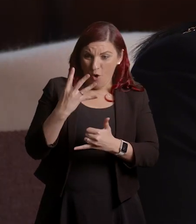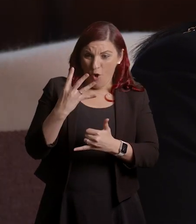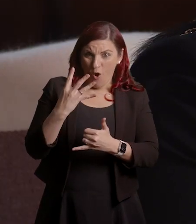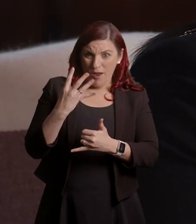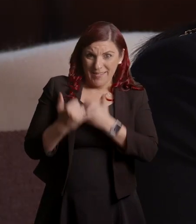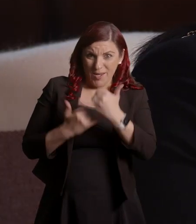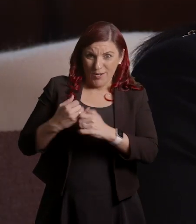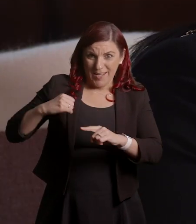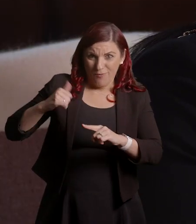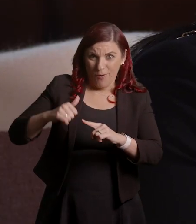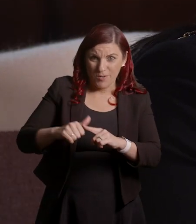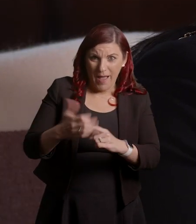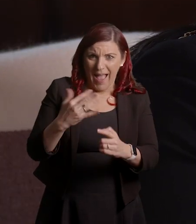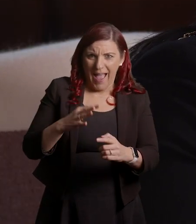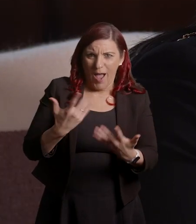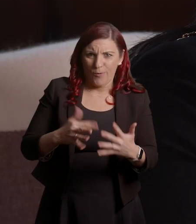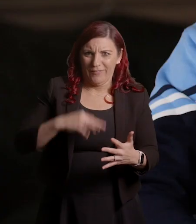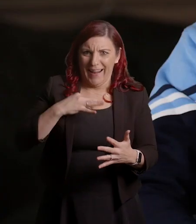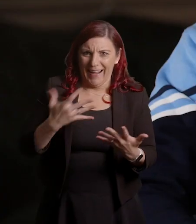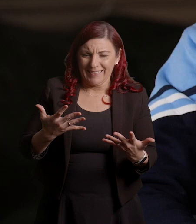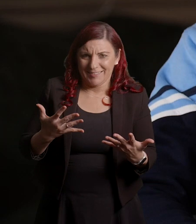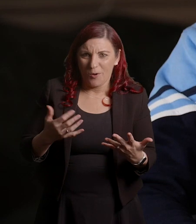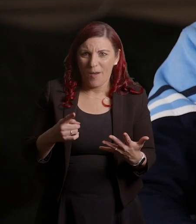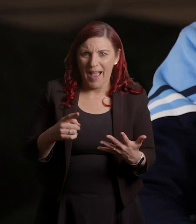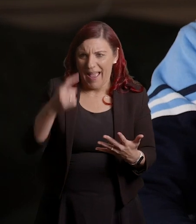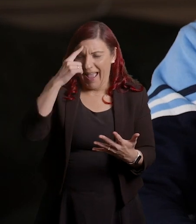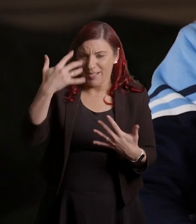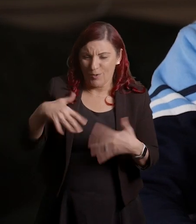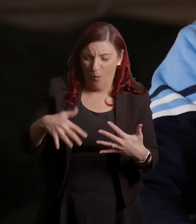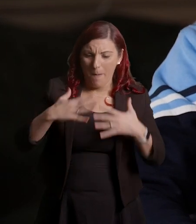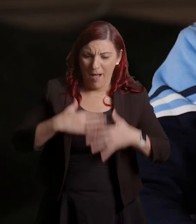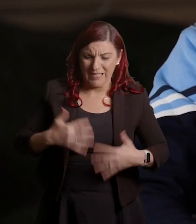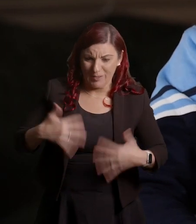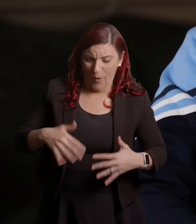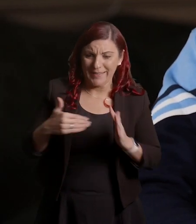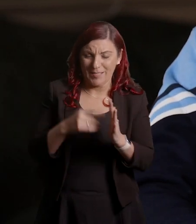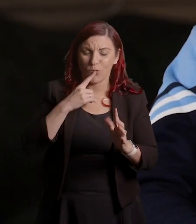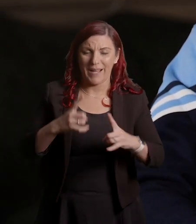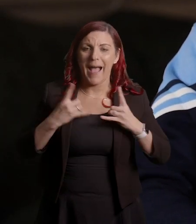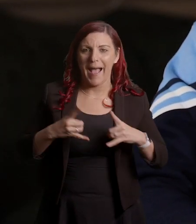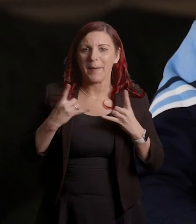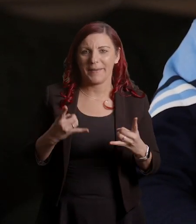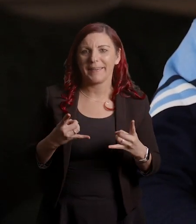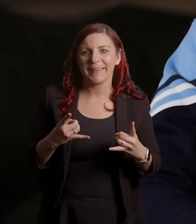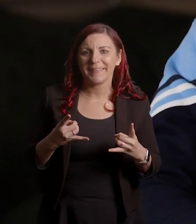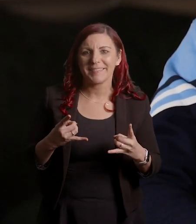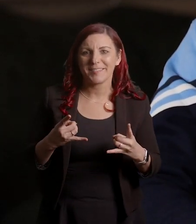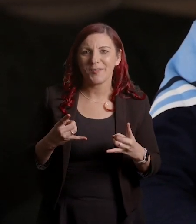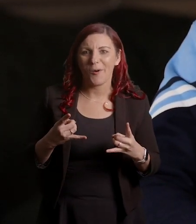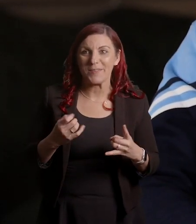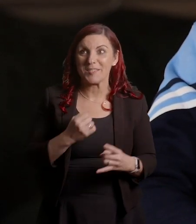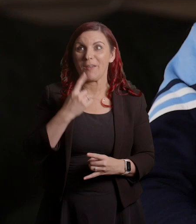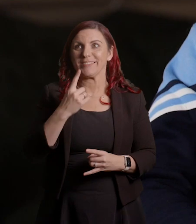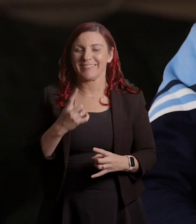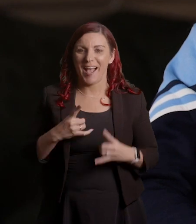So tell me how you're feeling, apart from head sore. Very happy. Head sore, body sore, but you know, in spirit, never